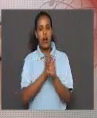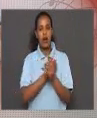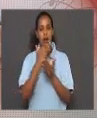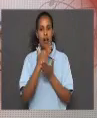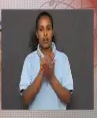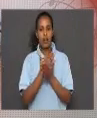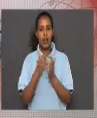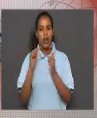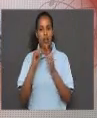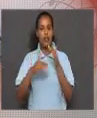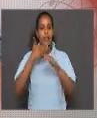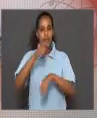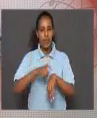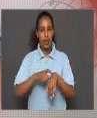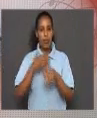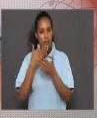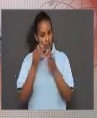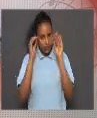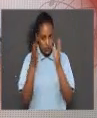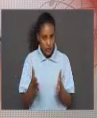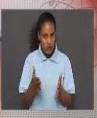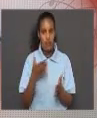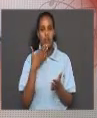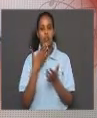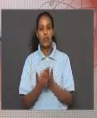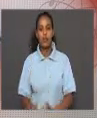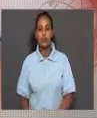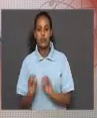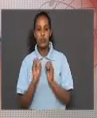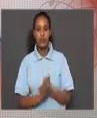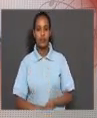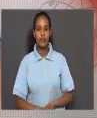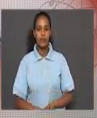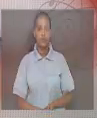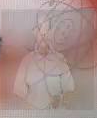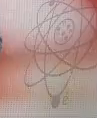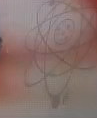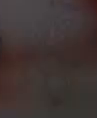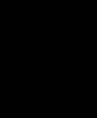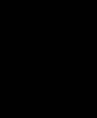our lesson. Until next time, thank you, teacher. Thank you, students.